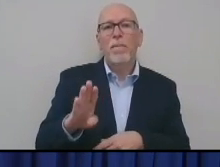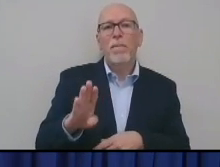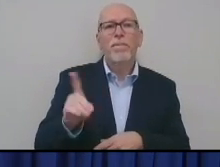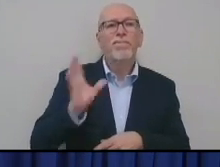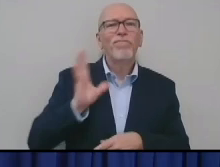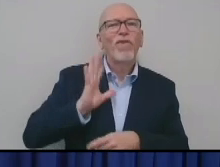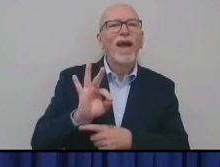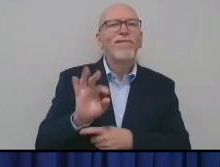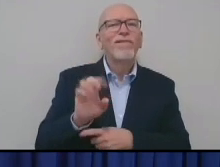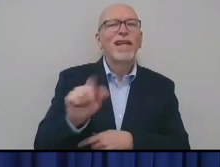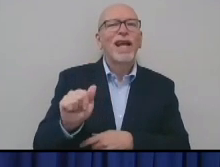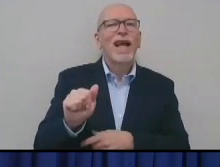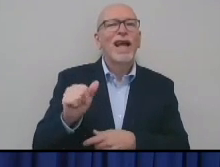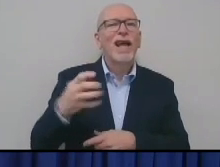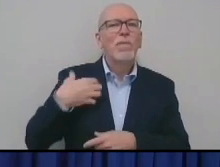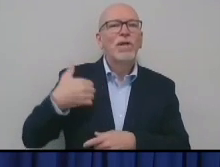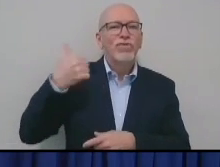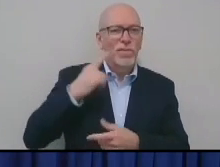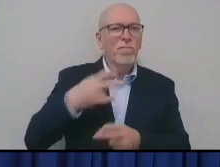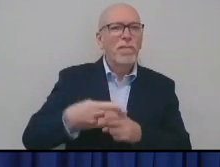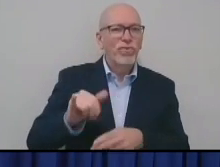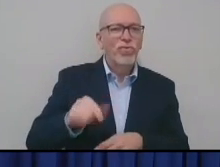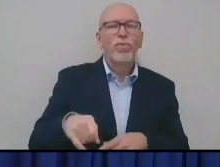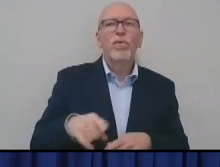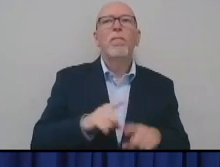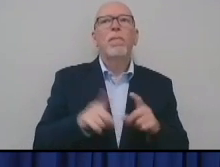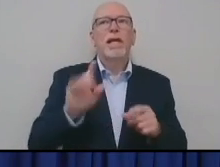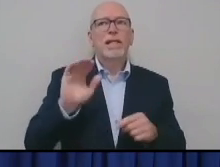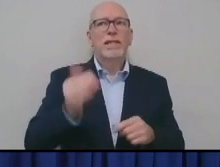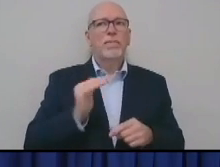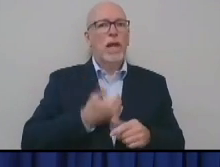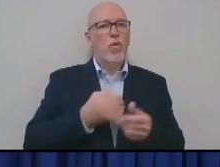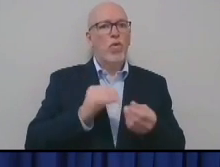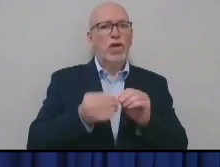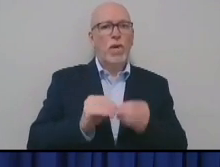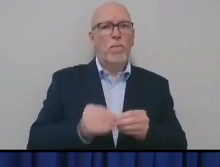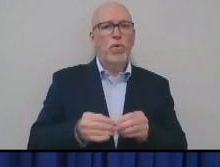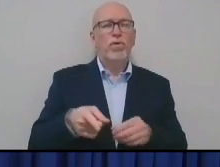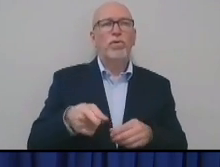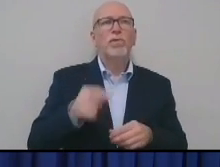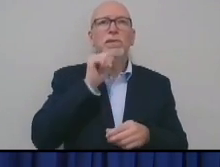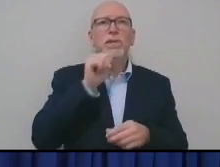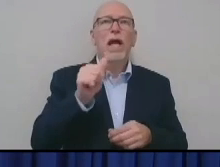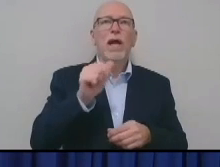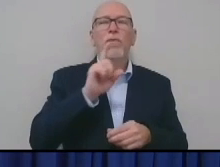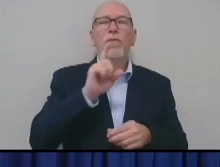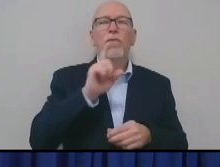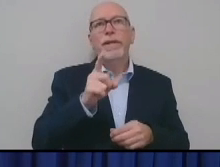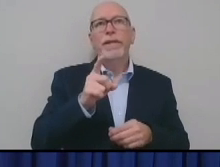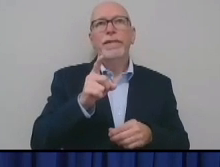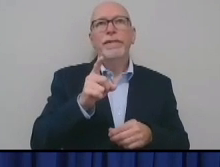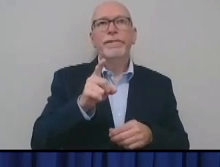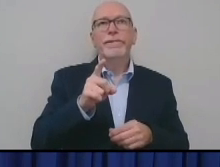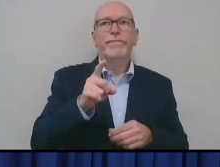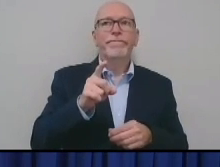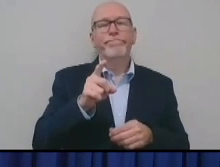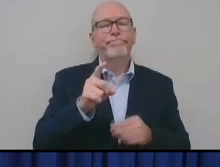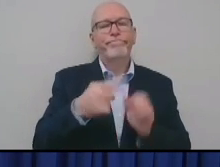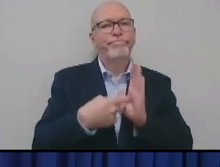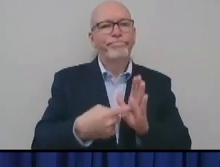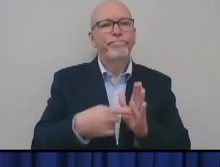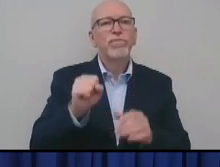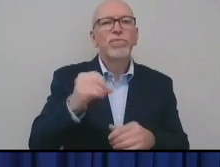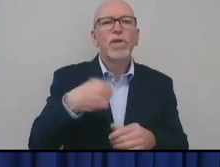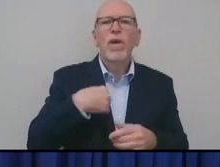commissioner, has mentioned that as well. But, it seems like our numbers don't necessarily point that way. So I wanted to see where you